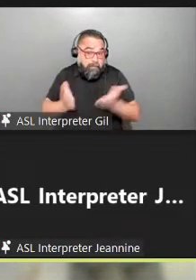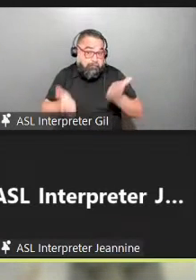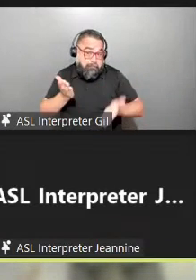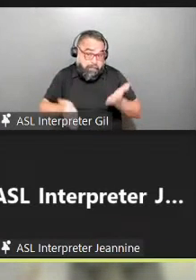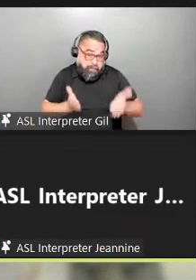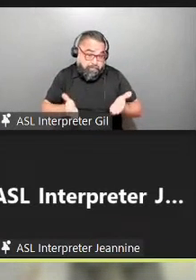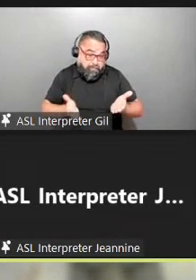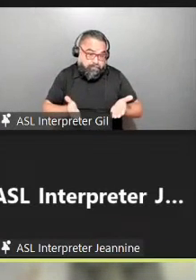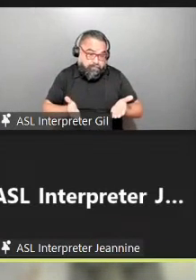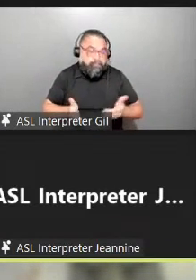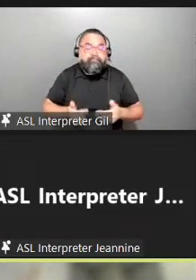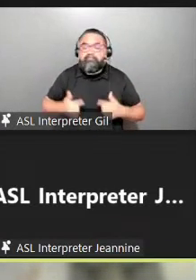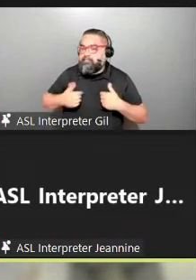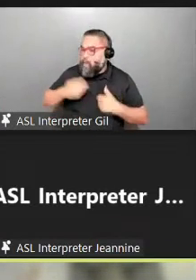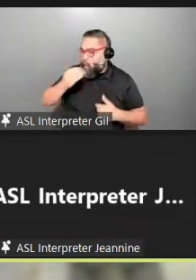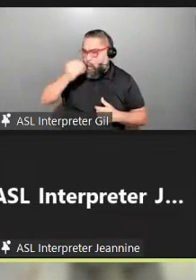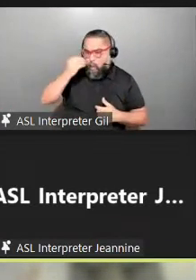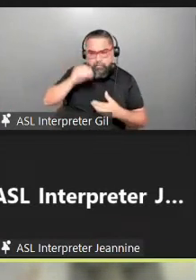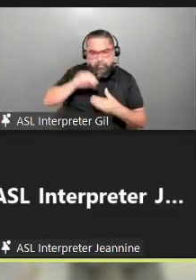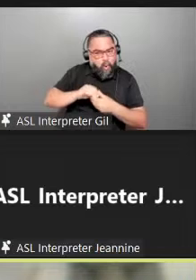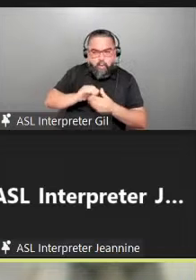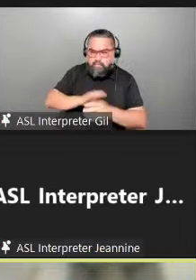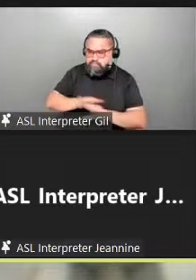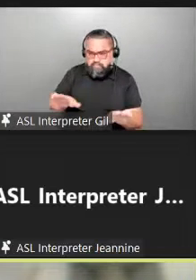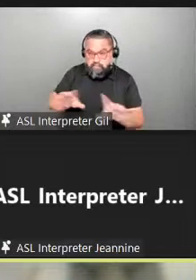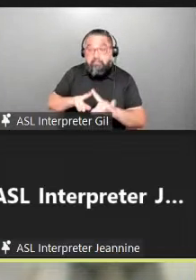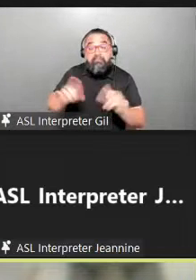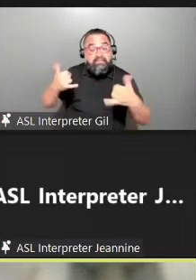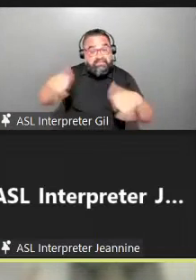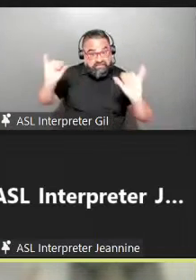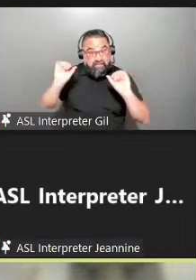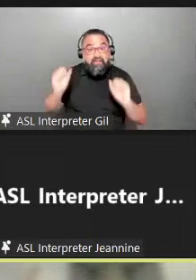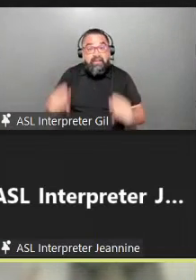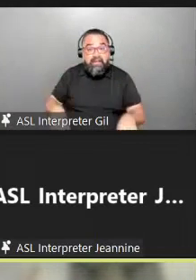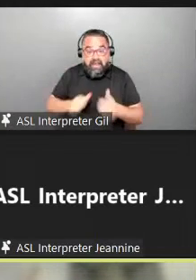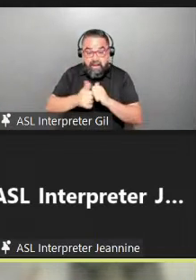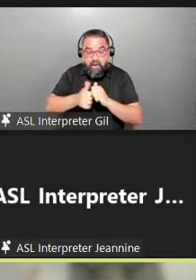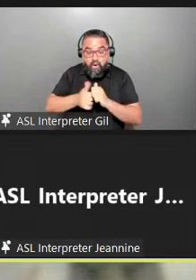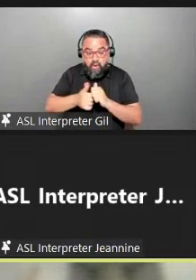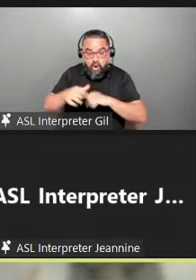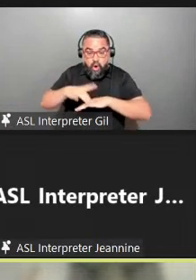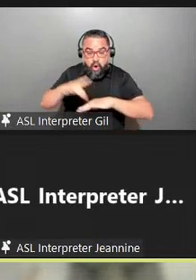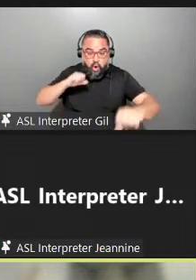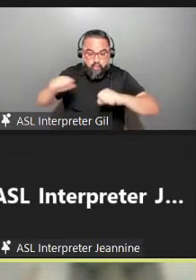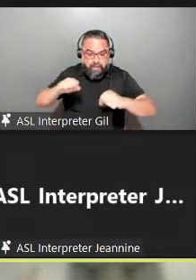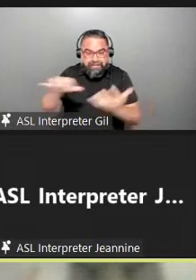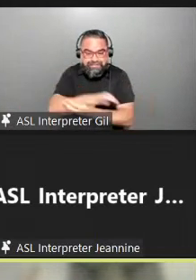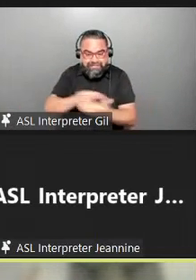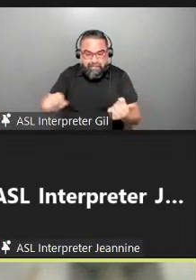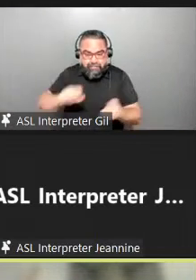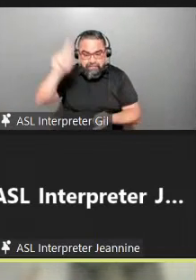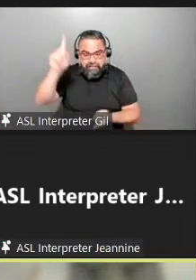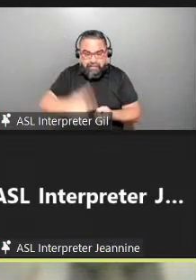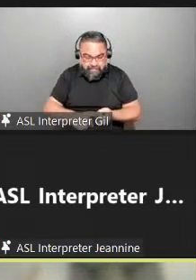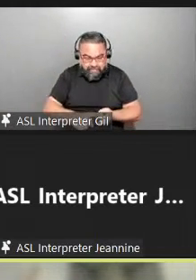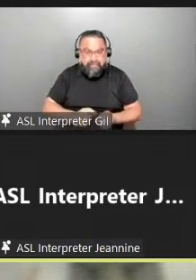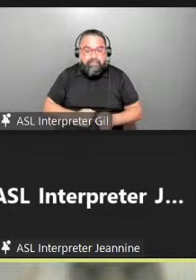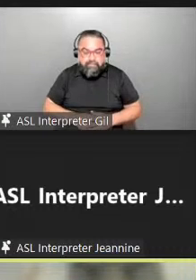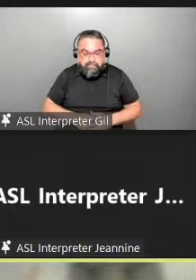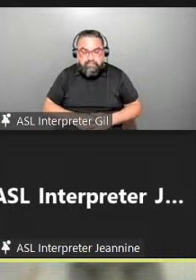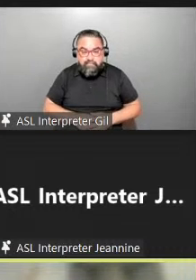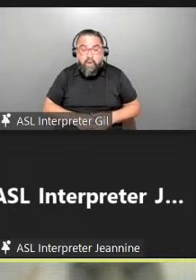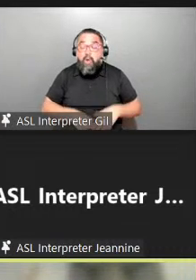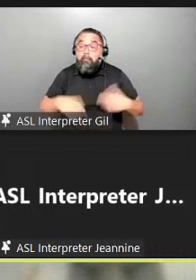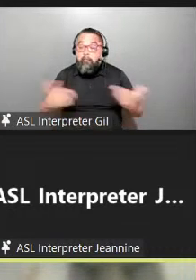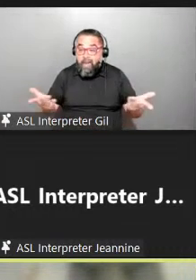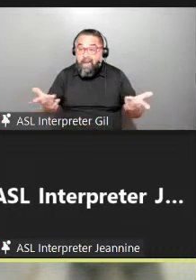your personal possessions against earthquake damage. Preparedness is not only for the home but also for business. Be sure that your company